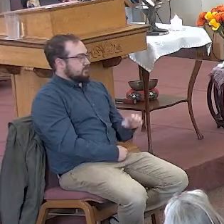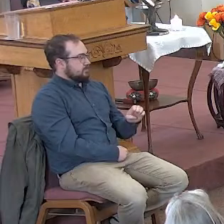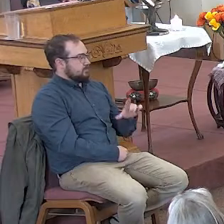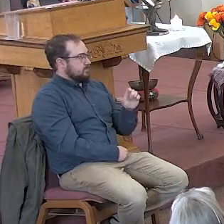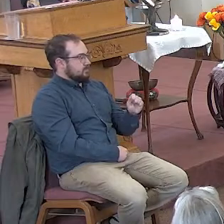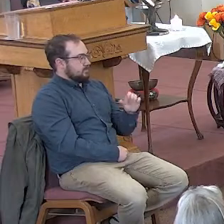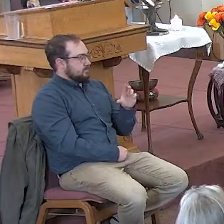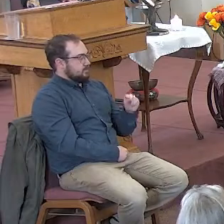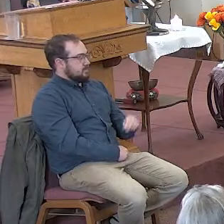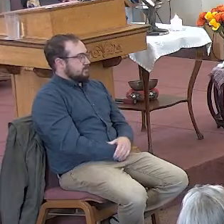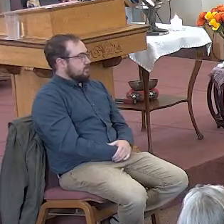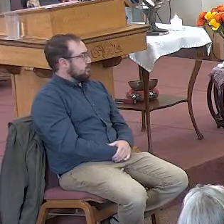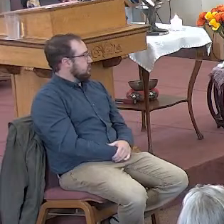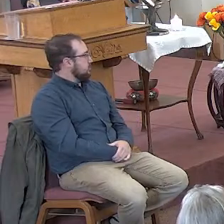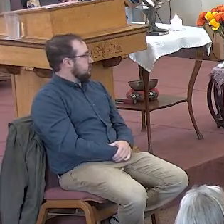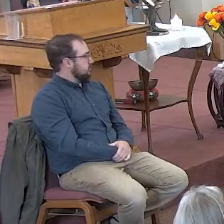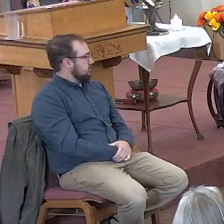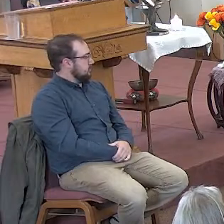Ella.